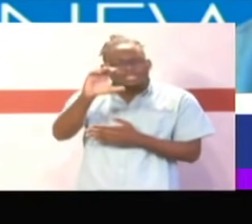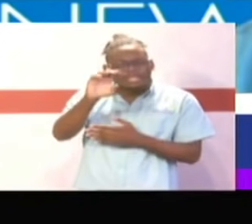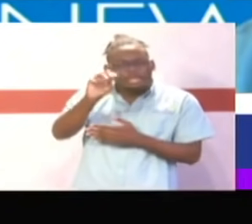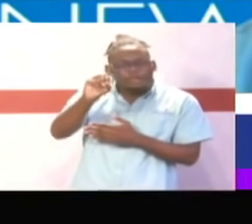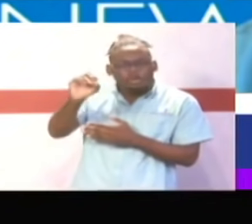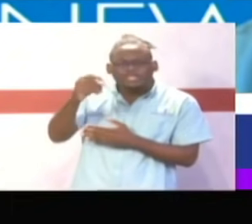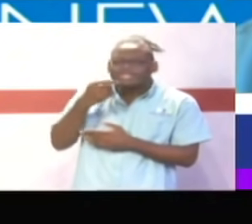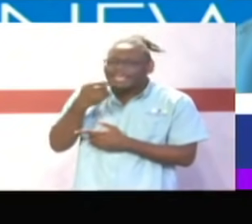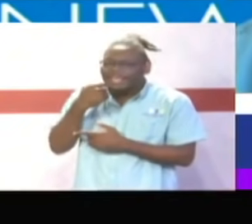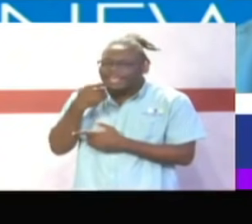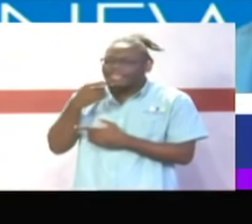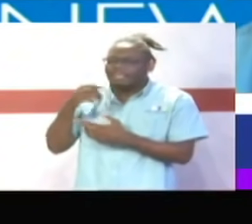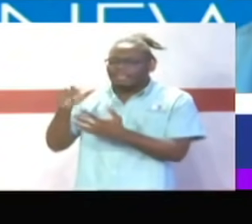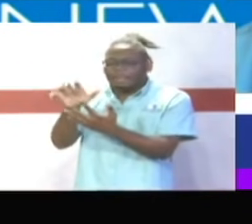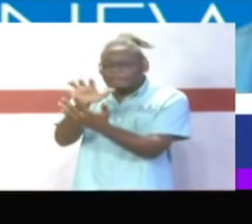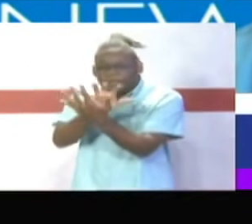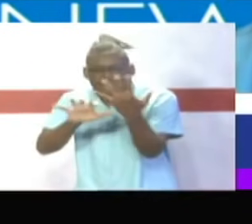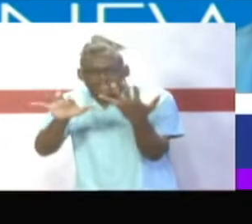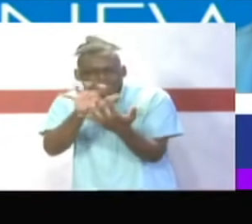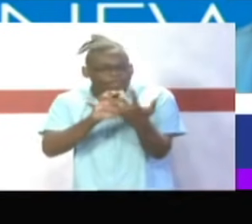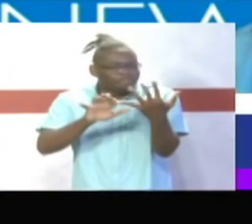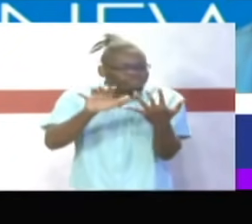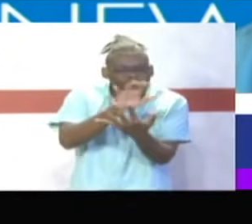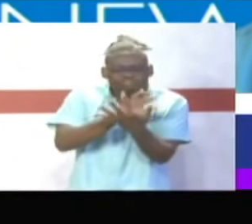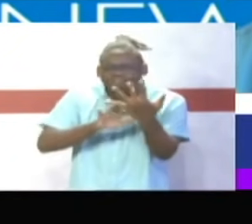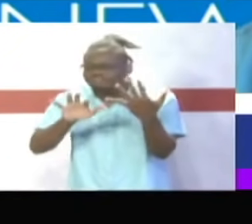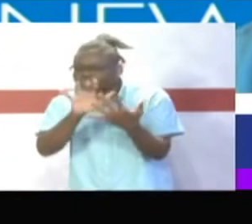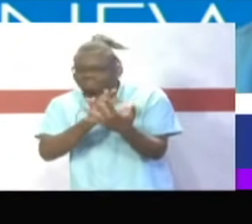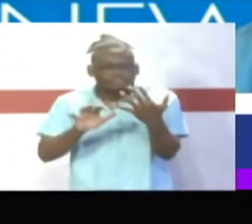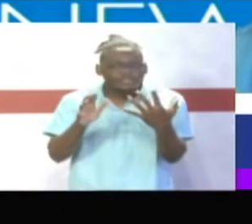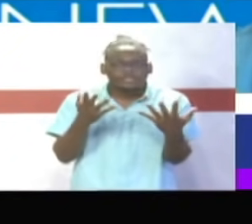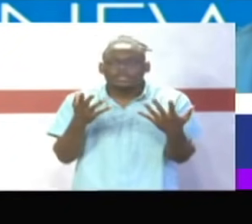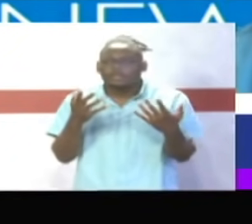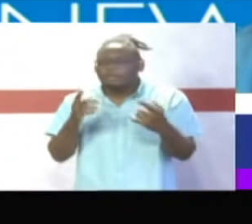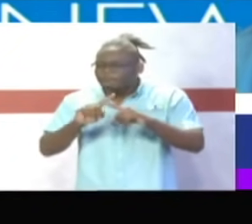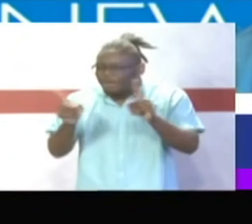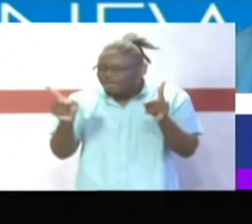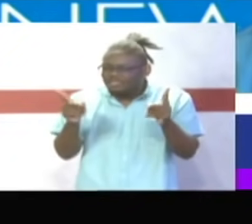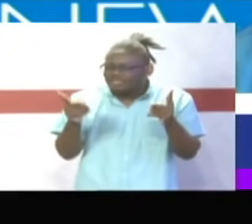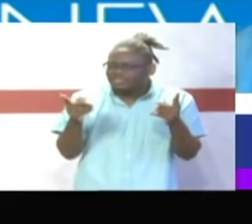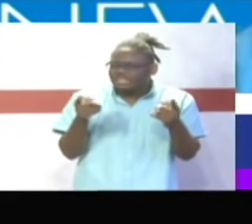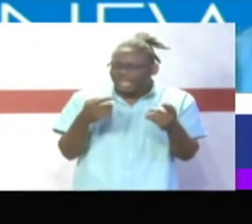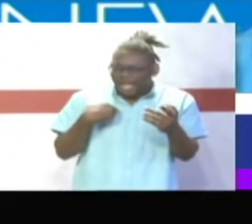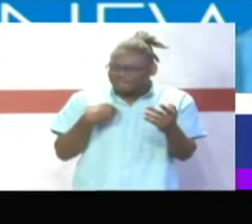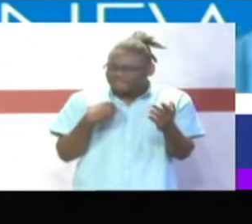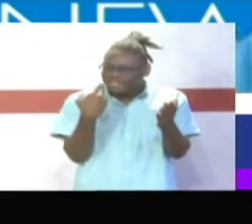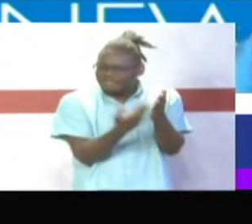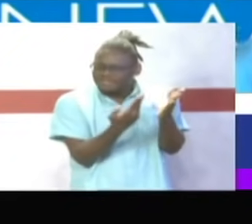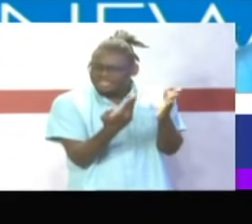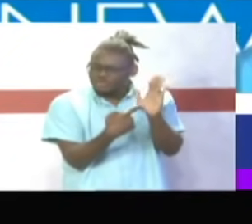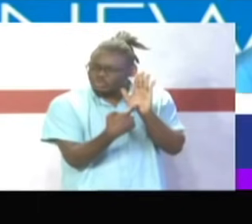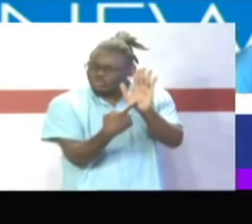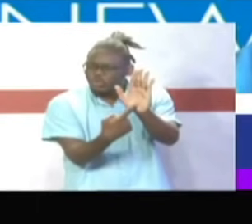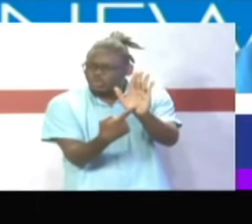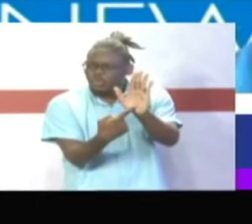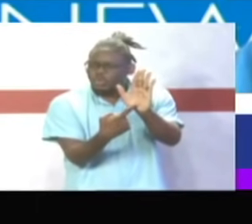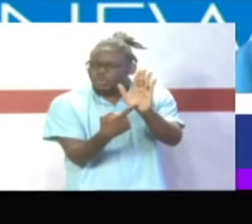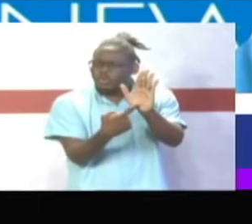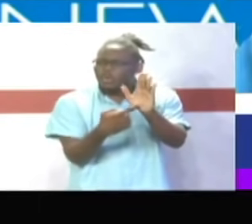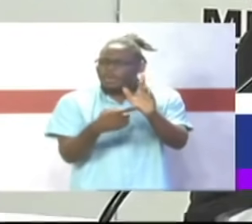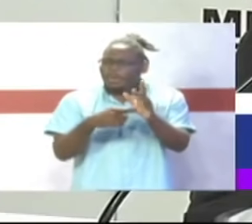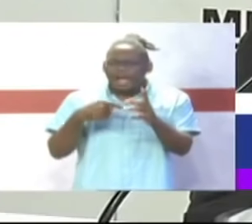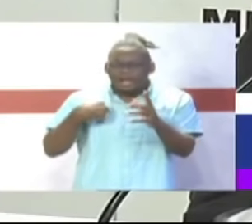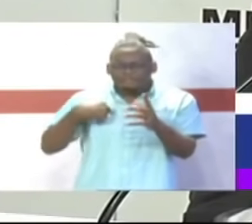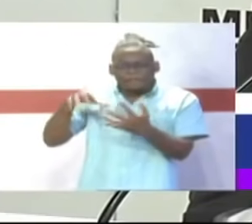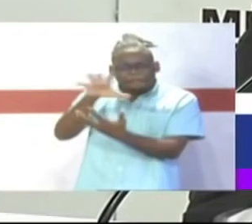now when the evidence suggests that a third dose of a different vaccine has a greater effectiveness? Thank you.